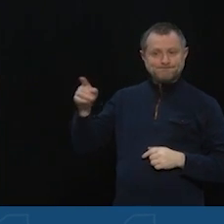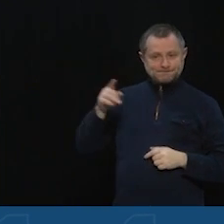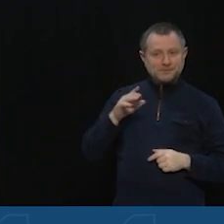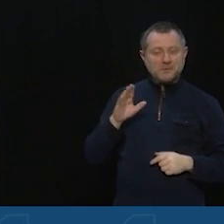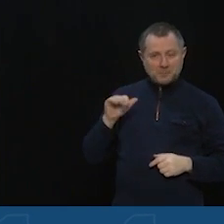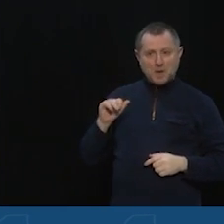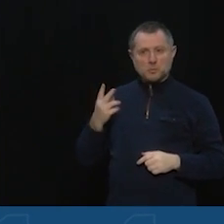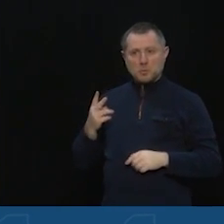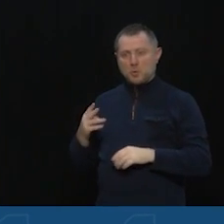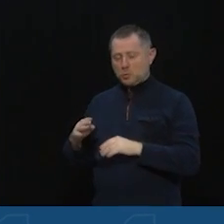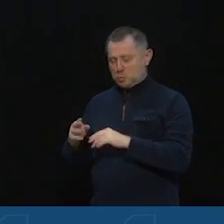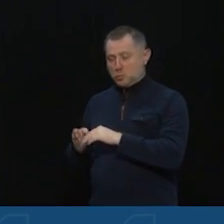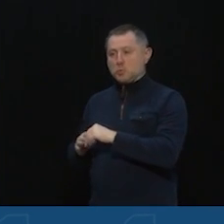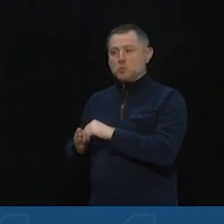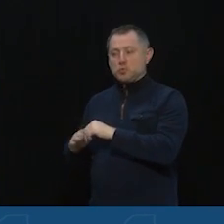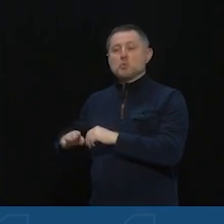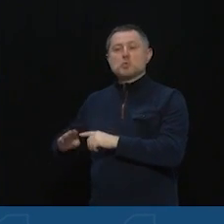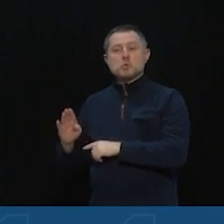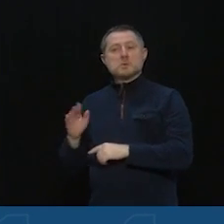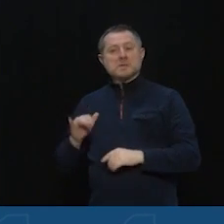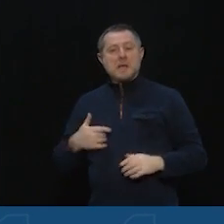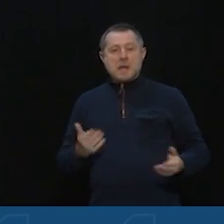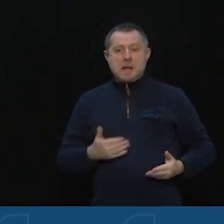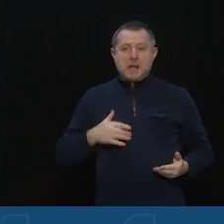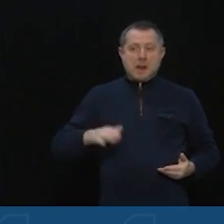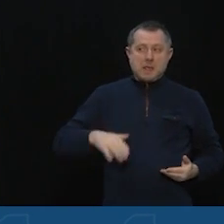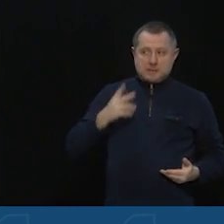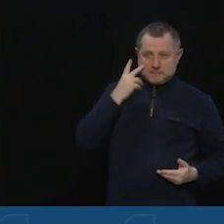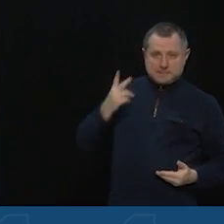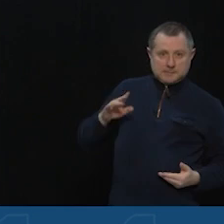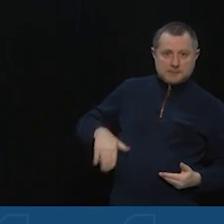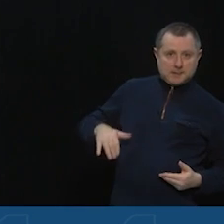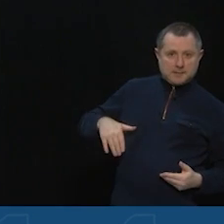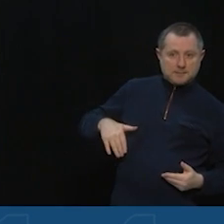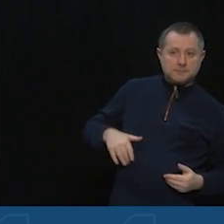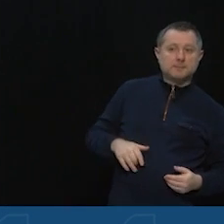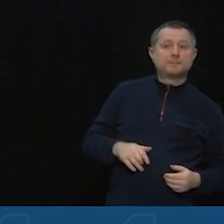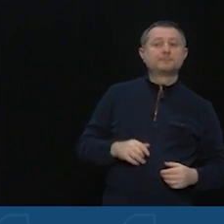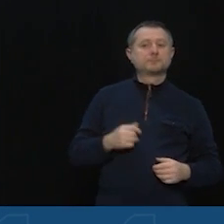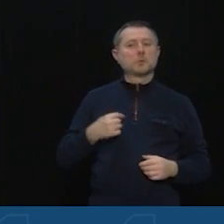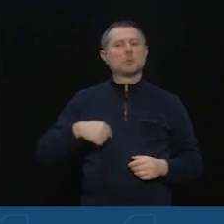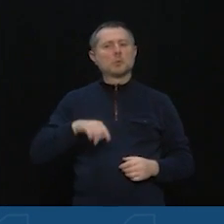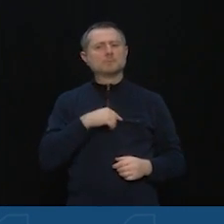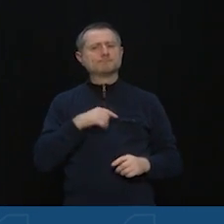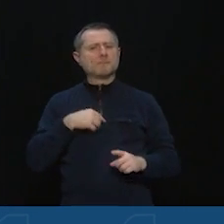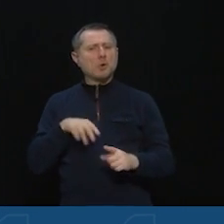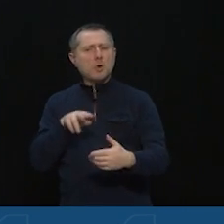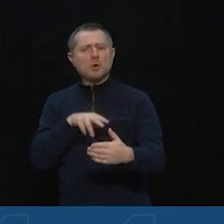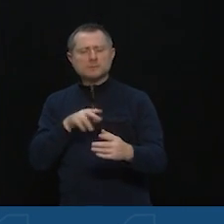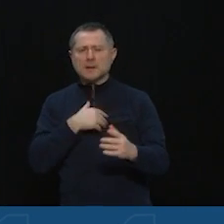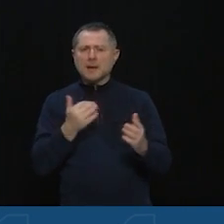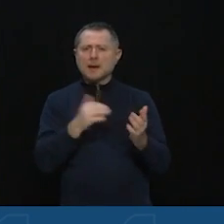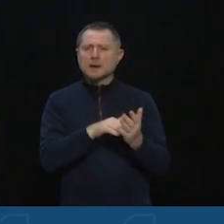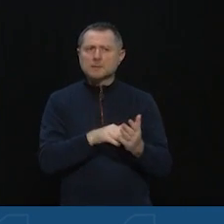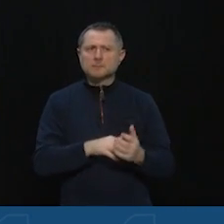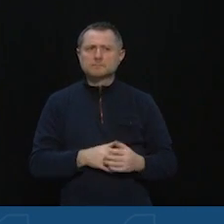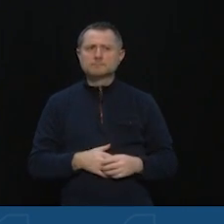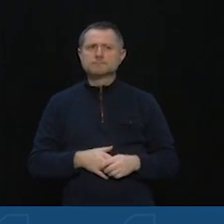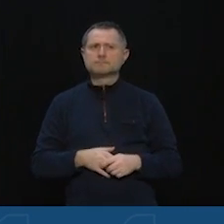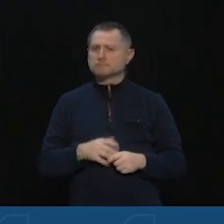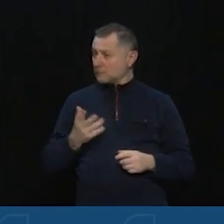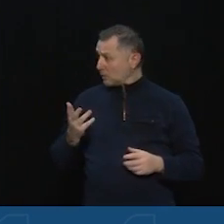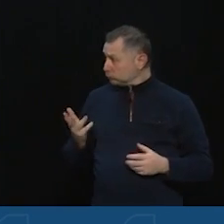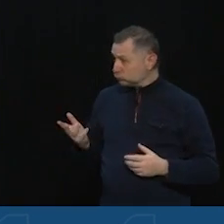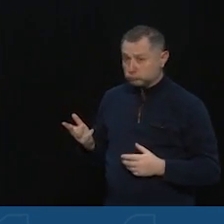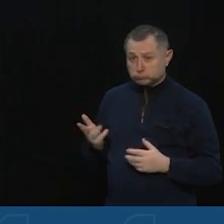variant. We haven't seen that in this state, and we are monitoring it. And this state is not unusual, as